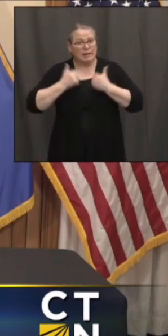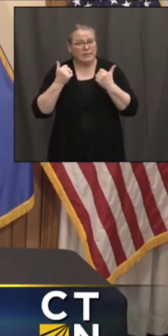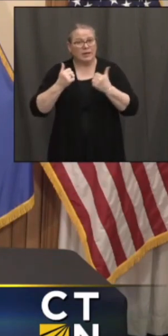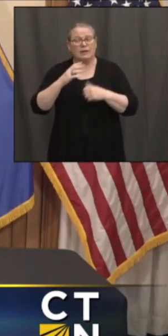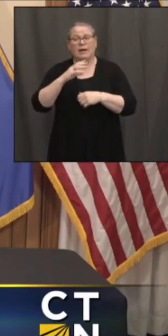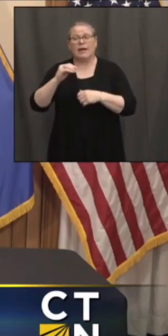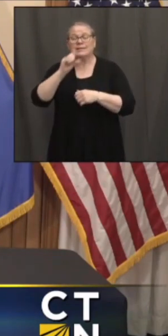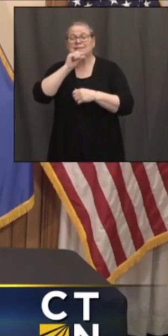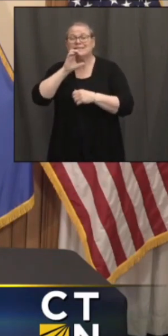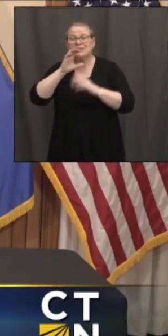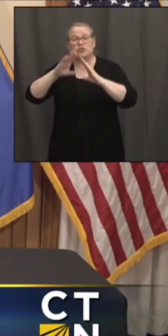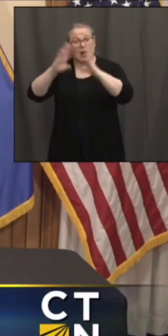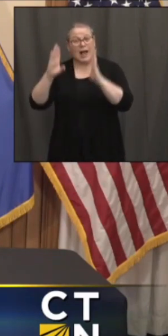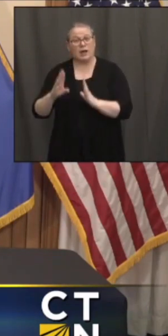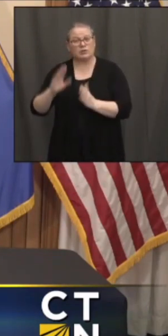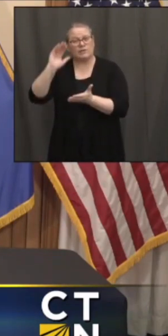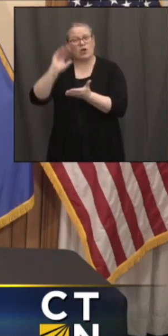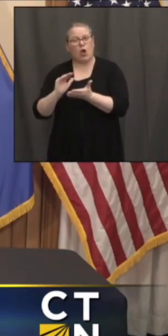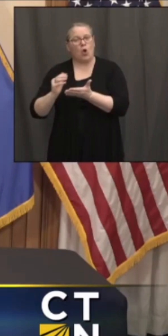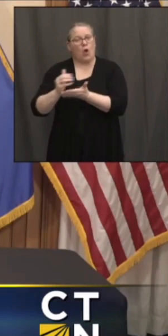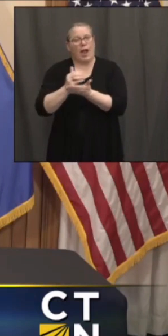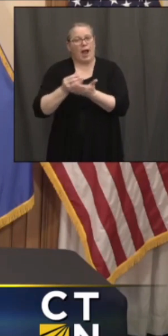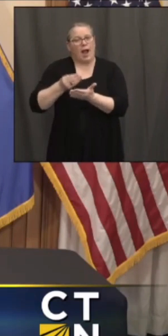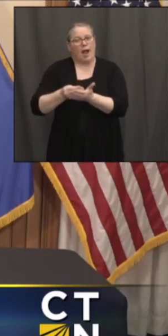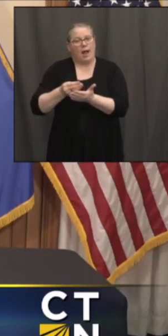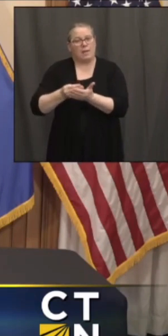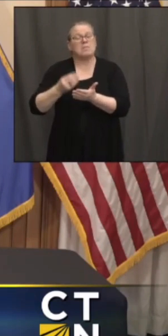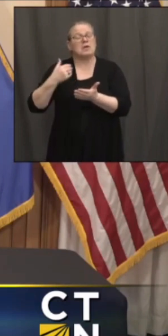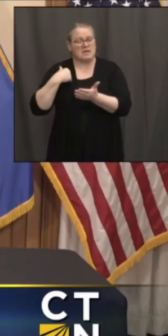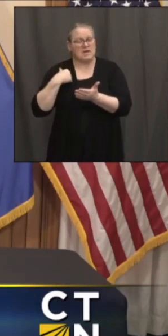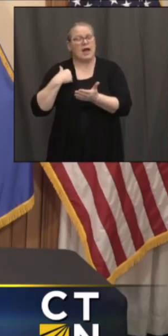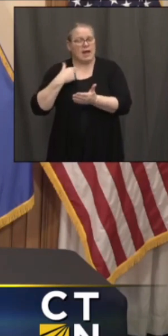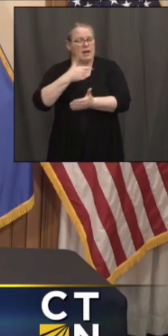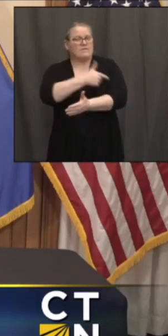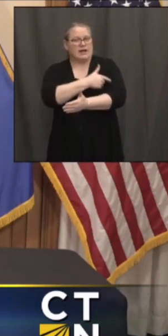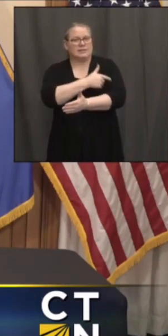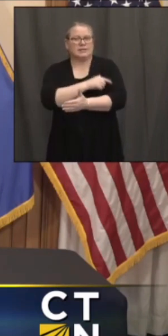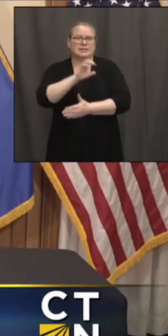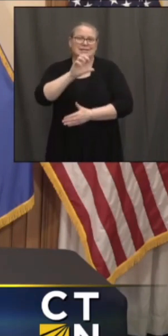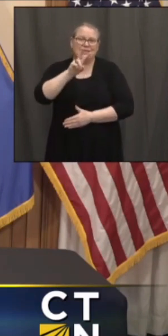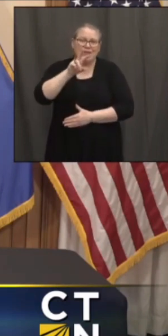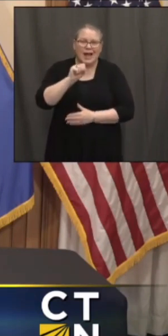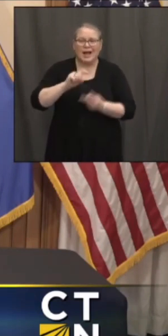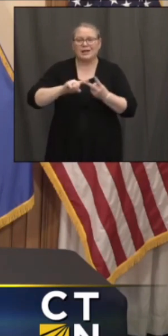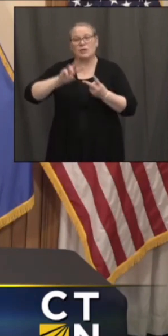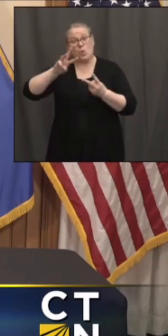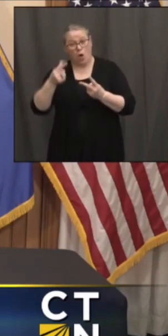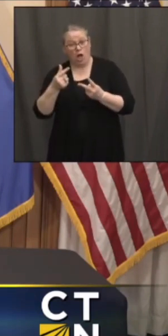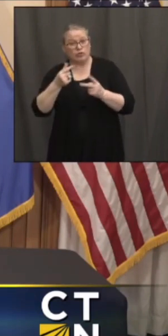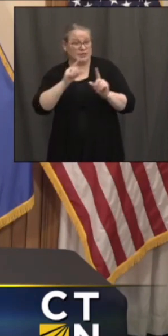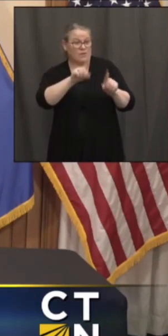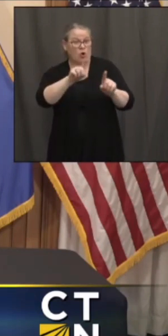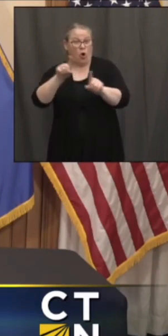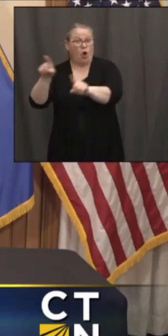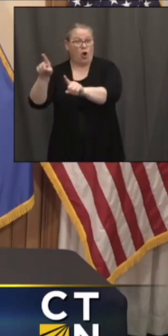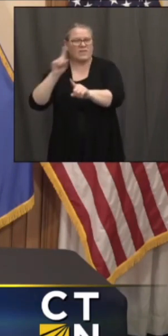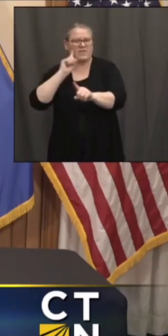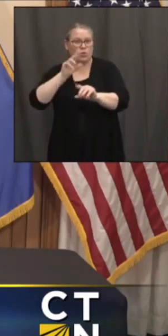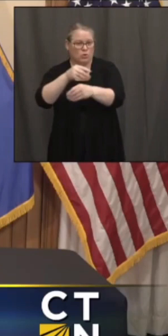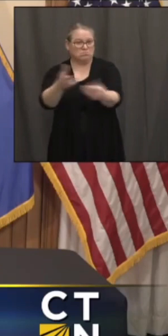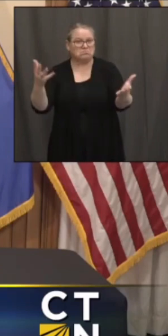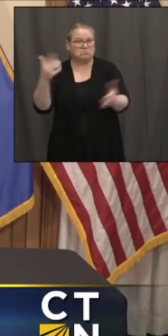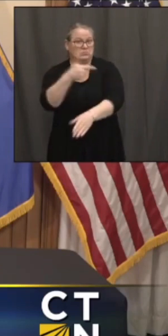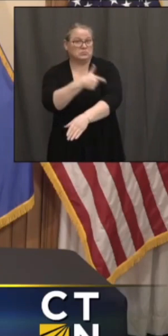housing complexes have had vaccine clinics through CVS or Walgreens, or they have one scheduled. Are these places supposed to be